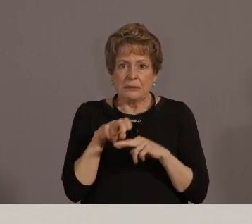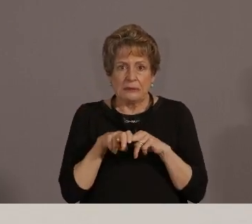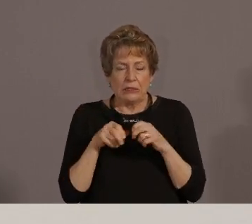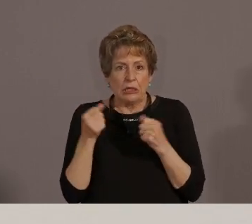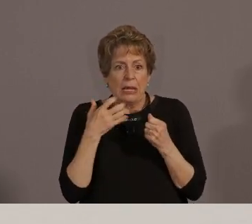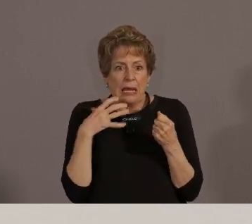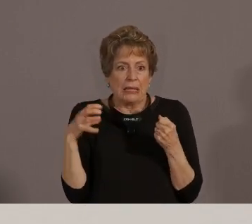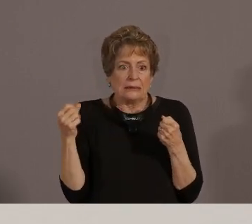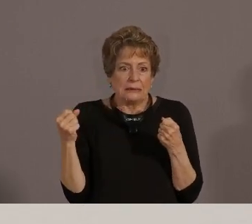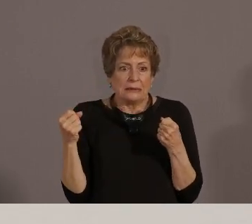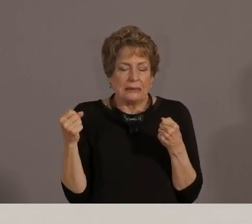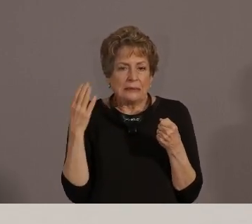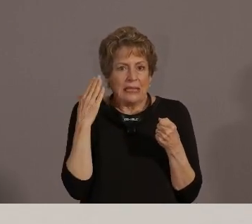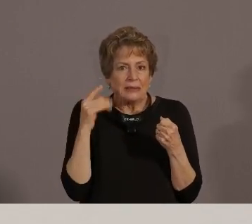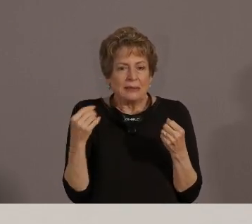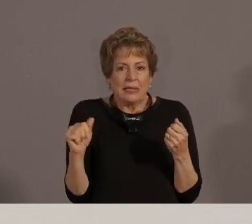cars.